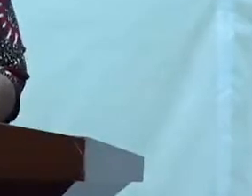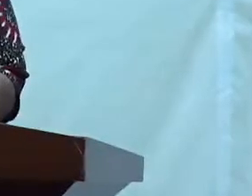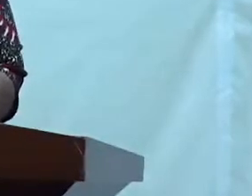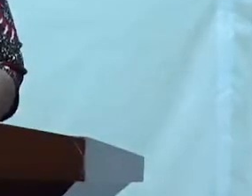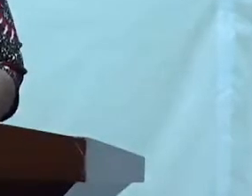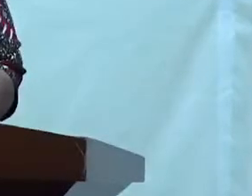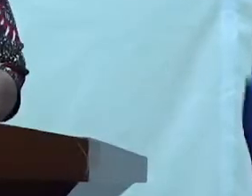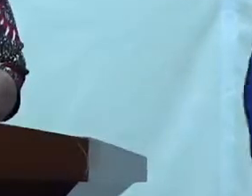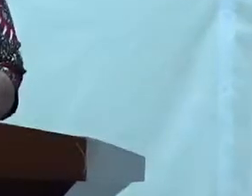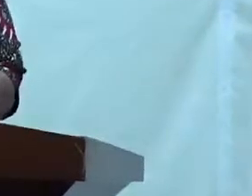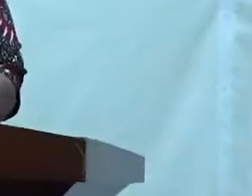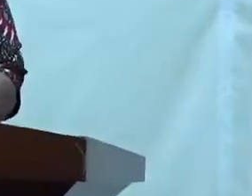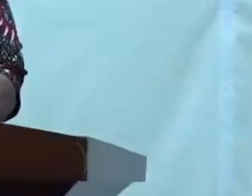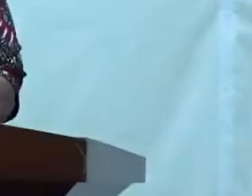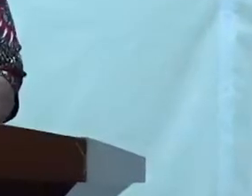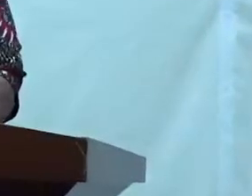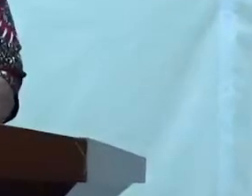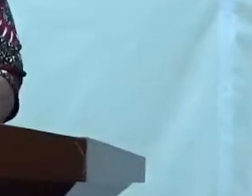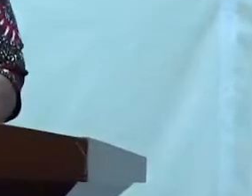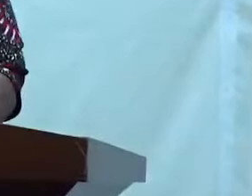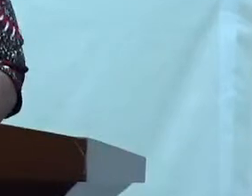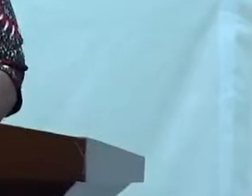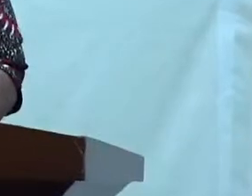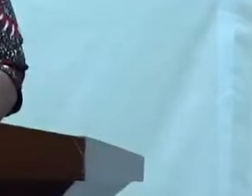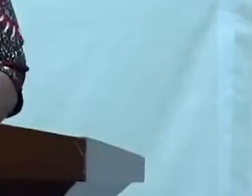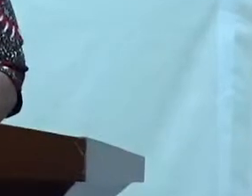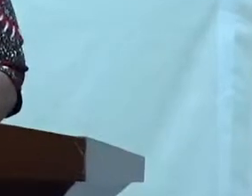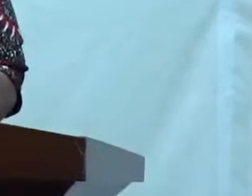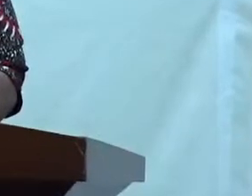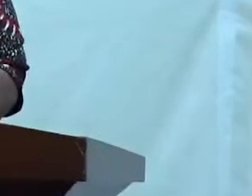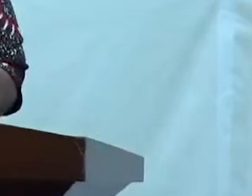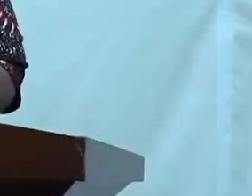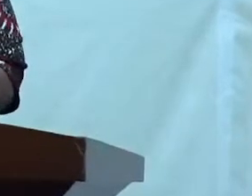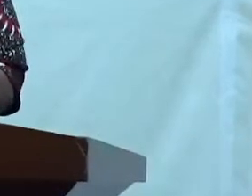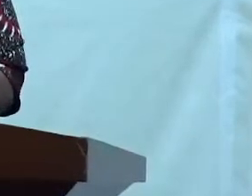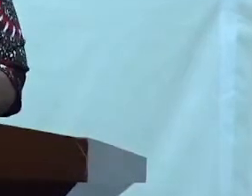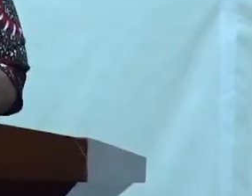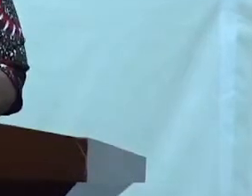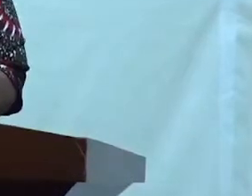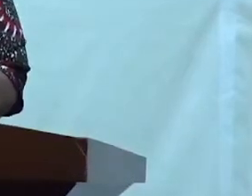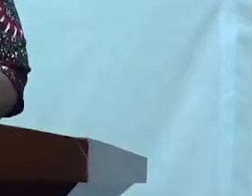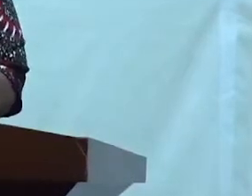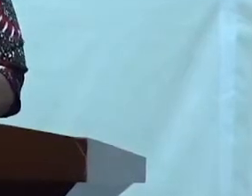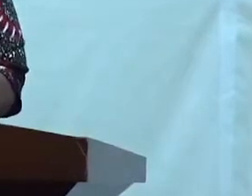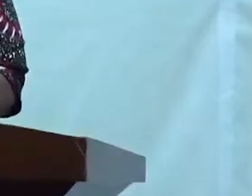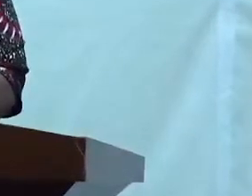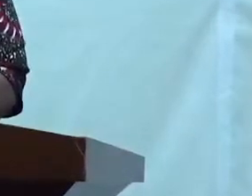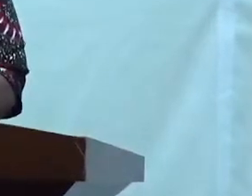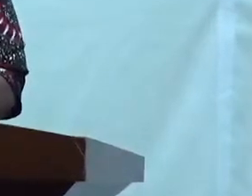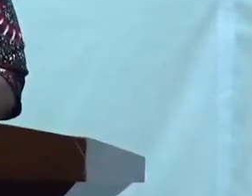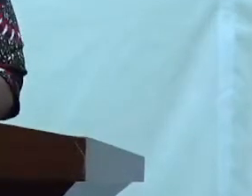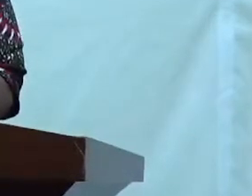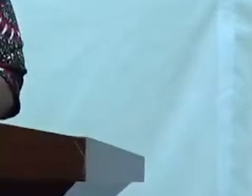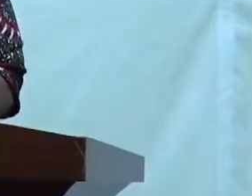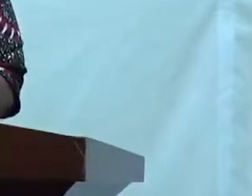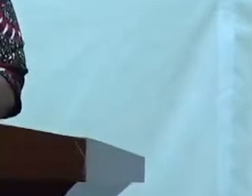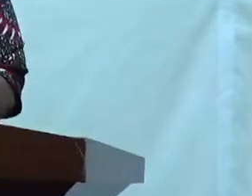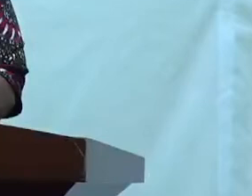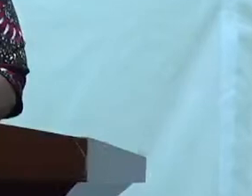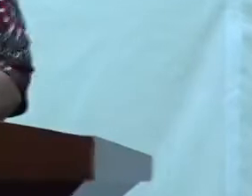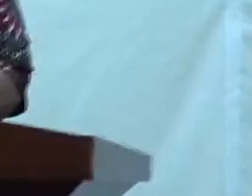March 20, 2005, I should say. The Kronti Akwamu lecture is the CENTES, that's the